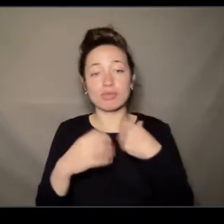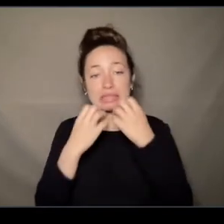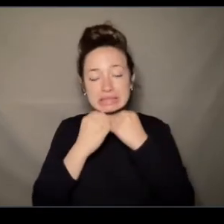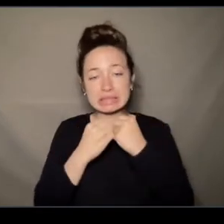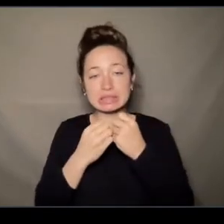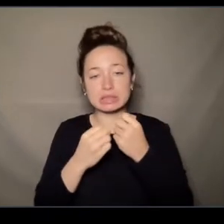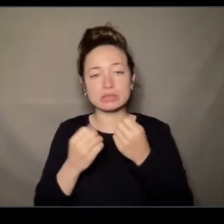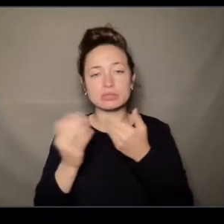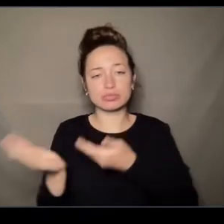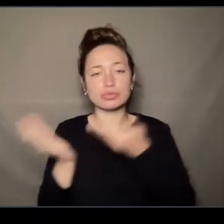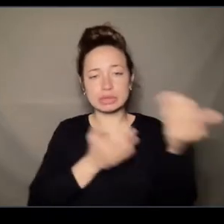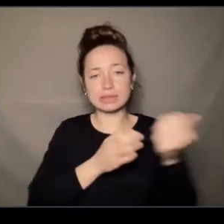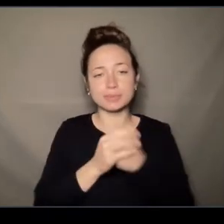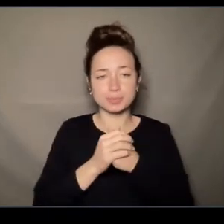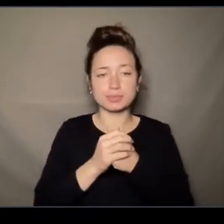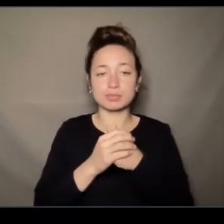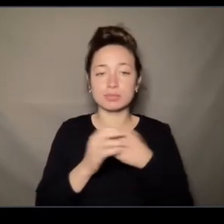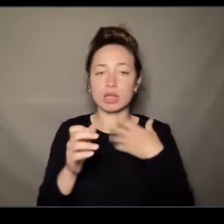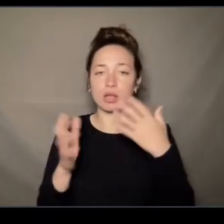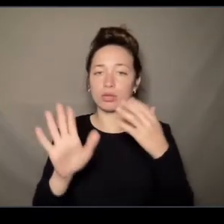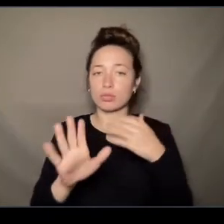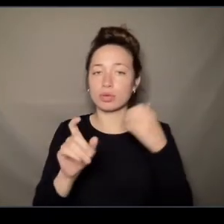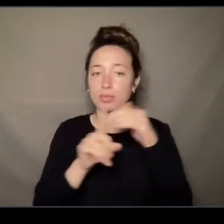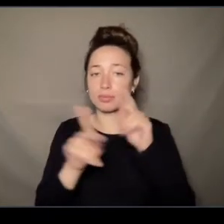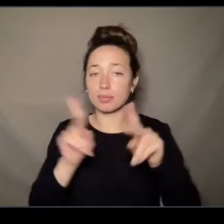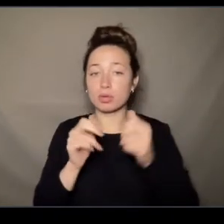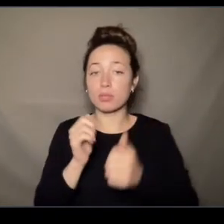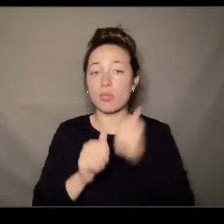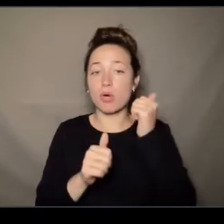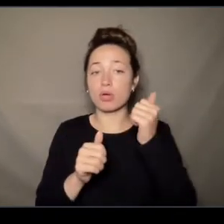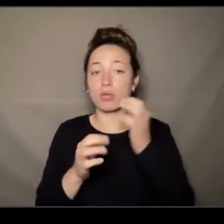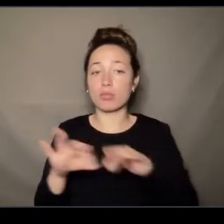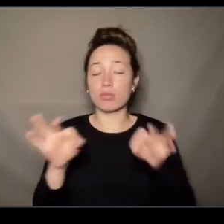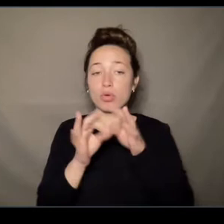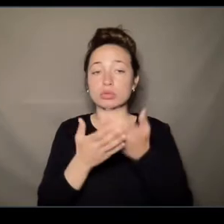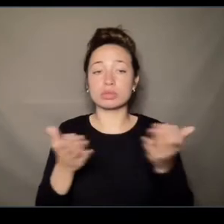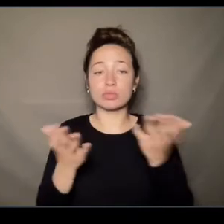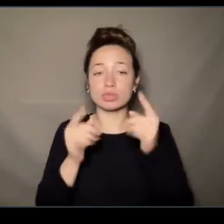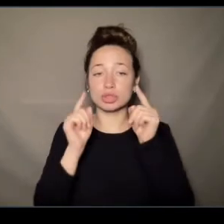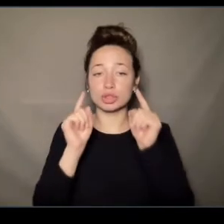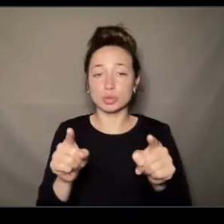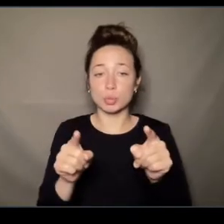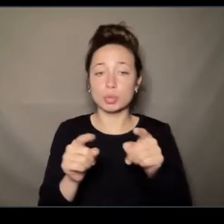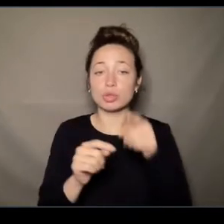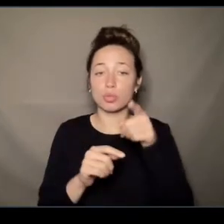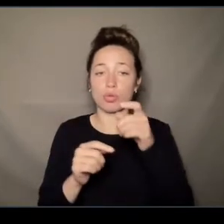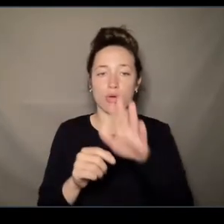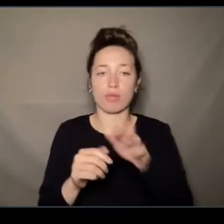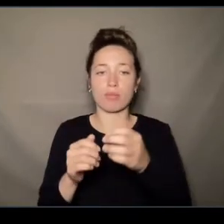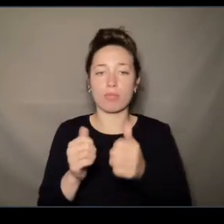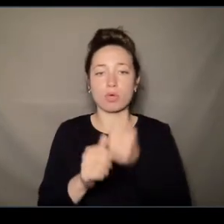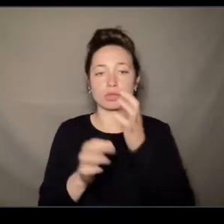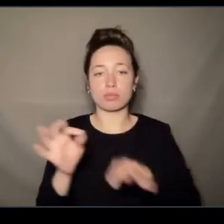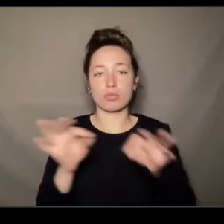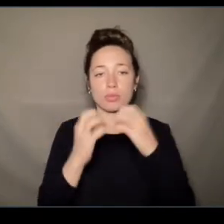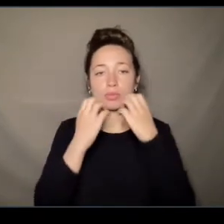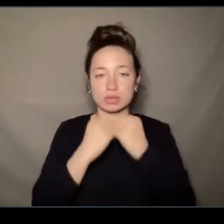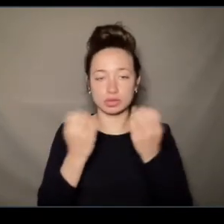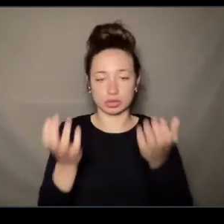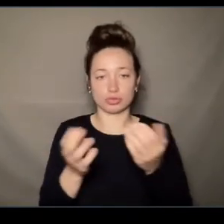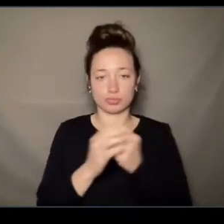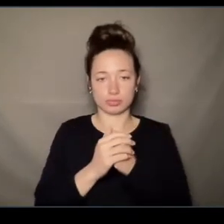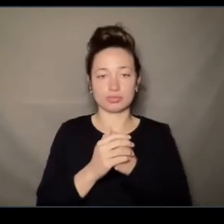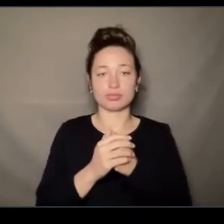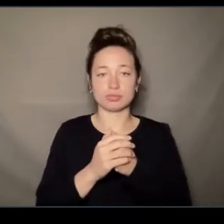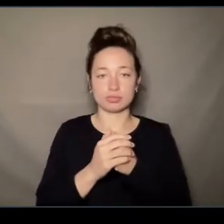to include that in your go bag too. I want to remind people the most important treasure is you. You are your